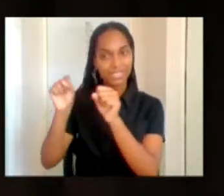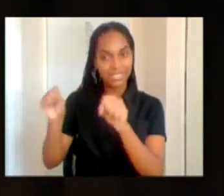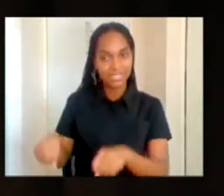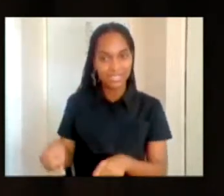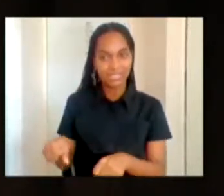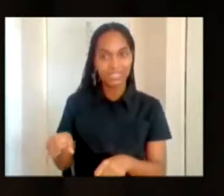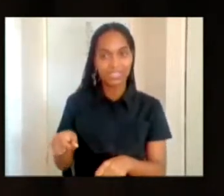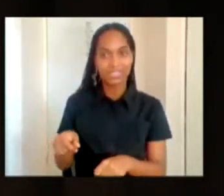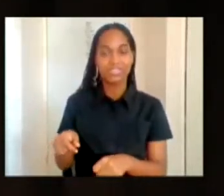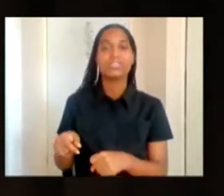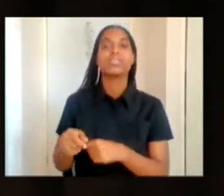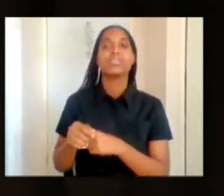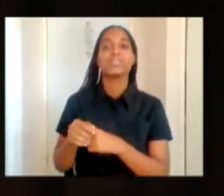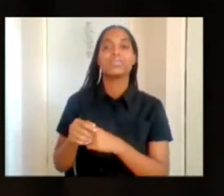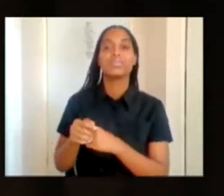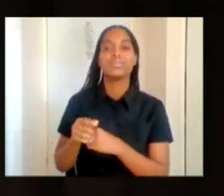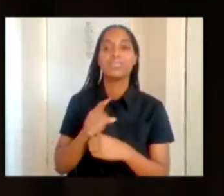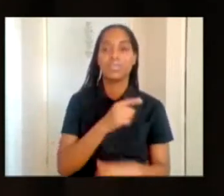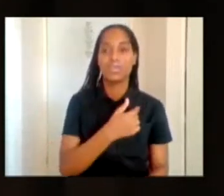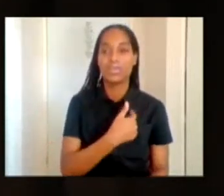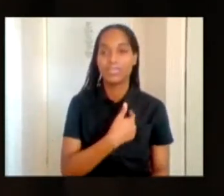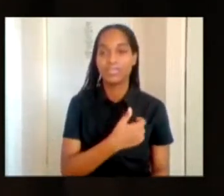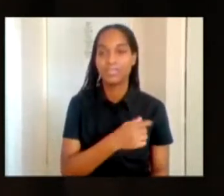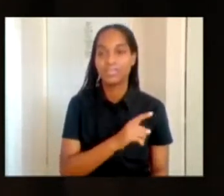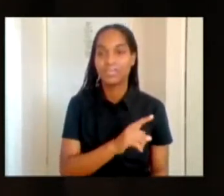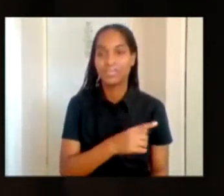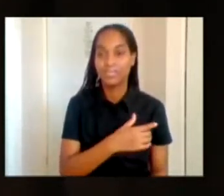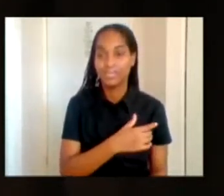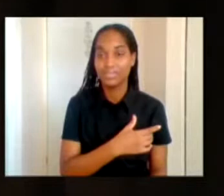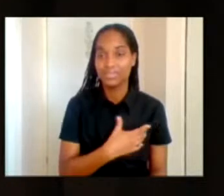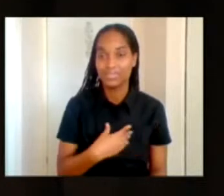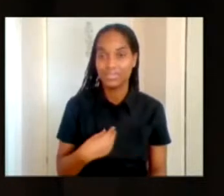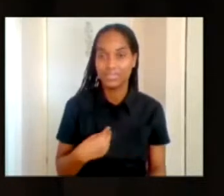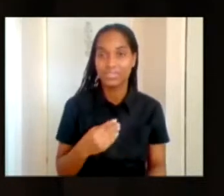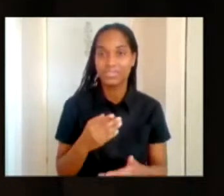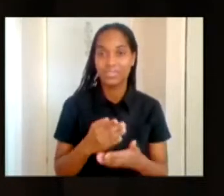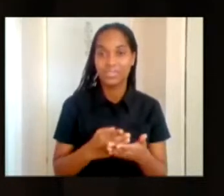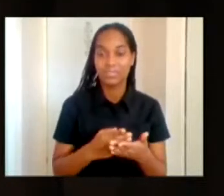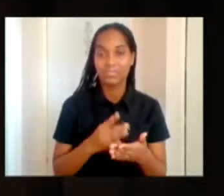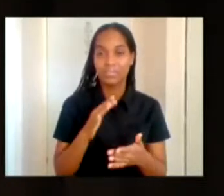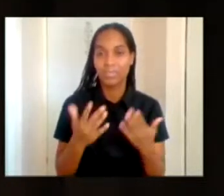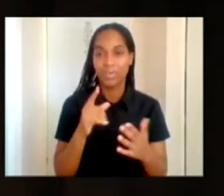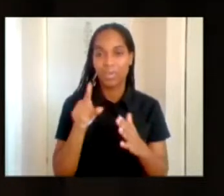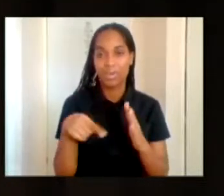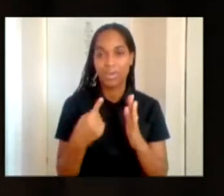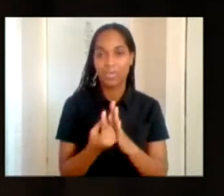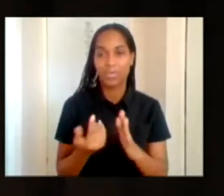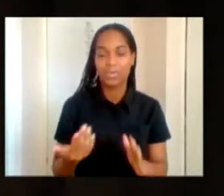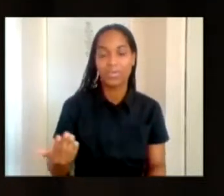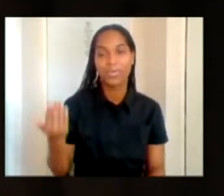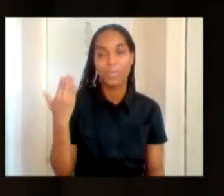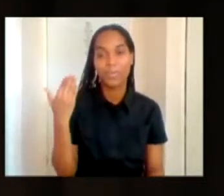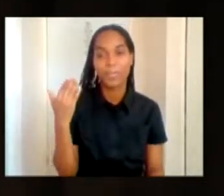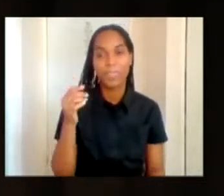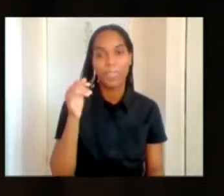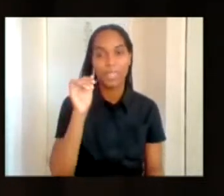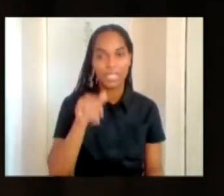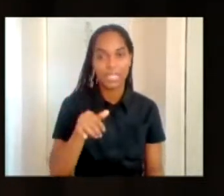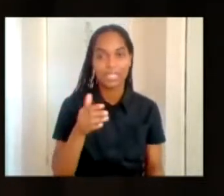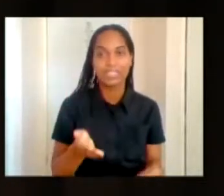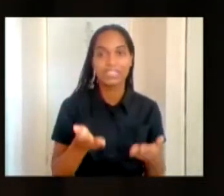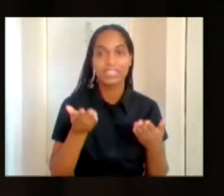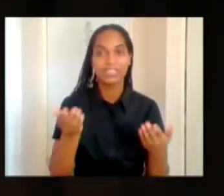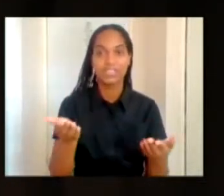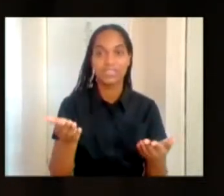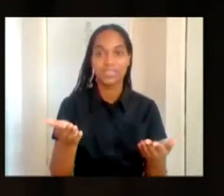so far, 1.5 days and, some kind of hour ago, that delivers signal and